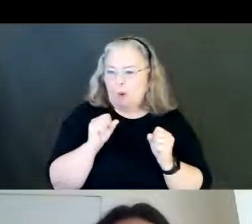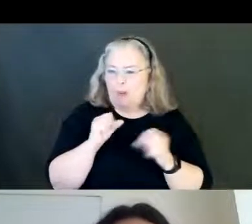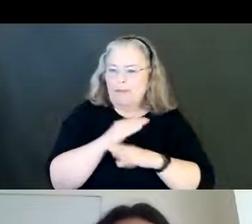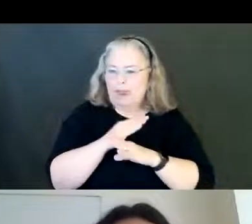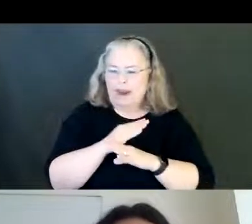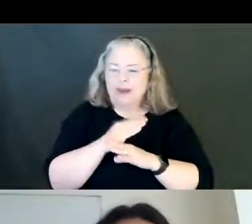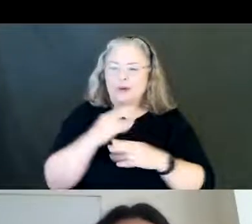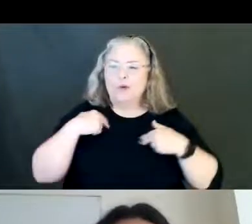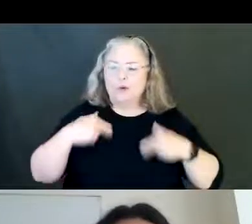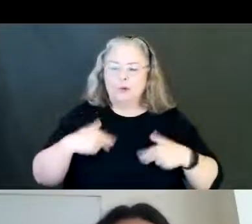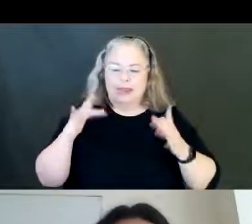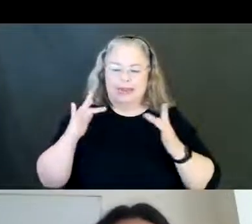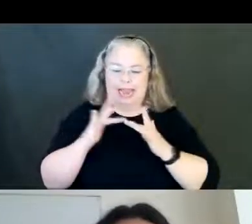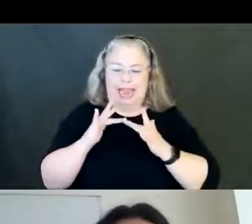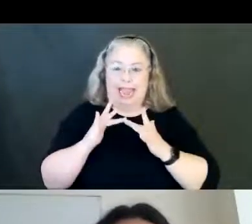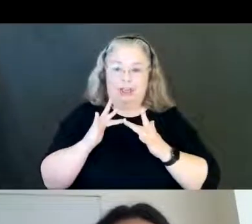totally.